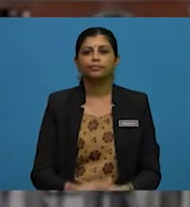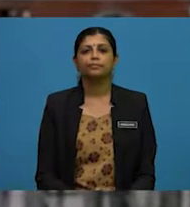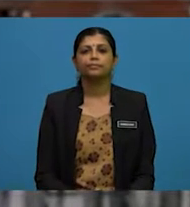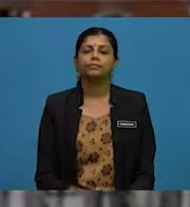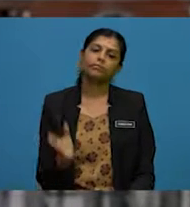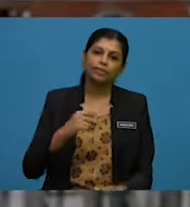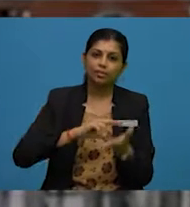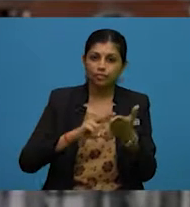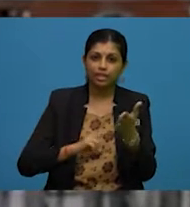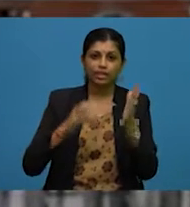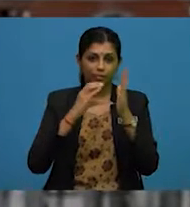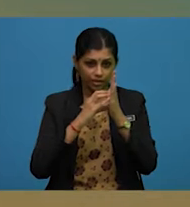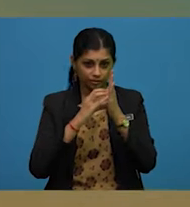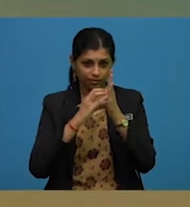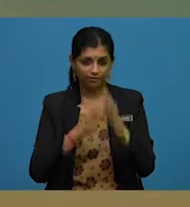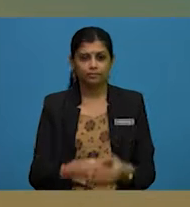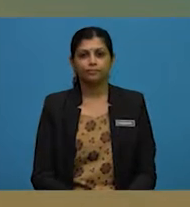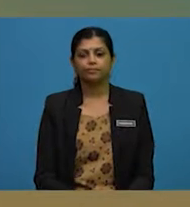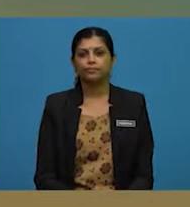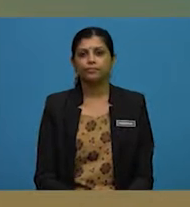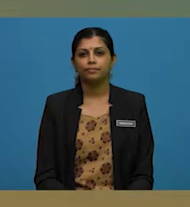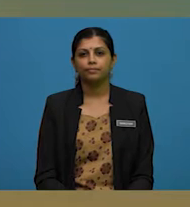this paragraph?